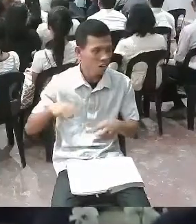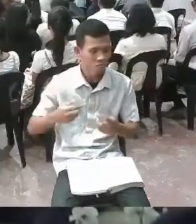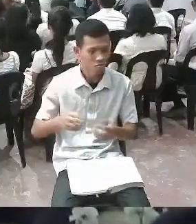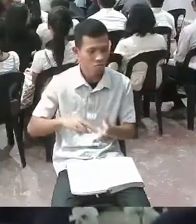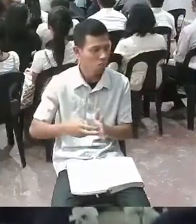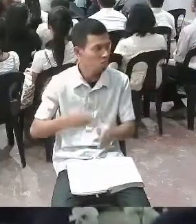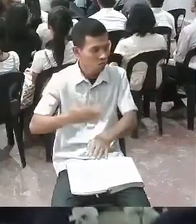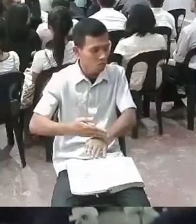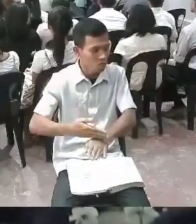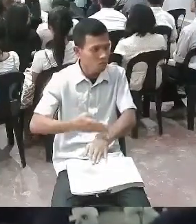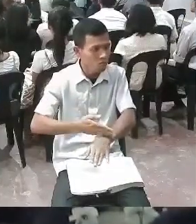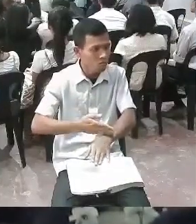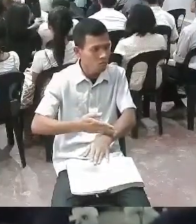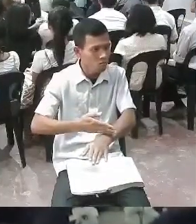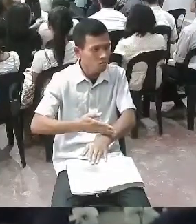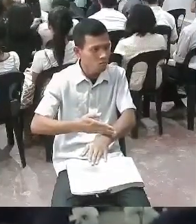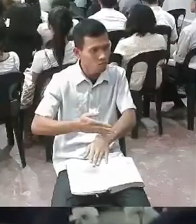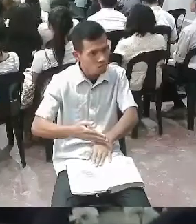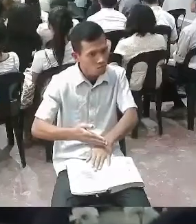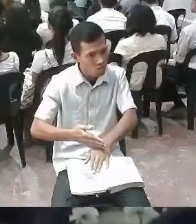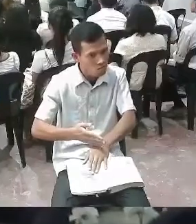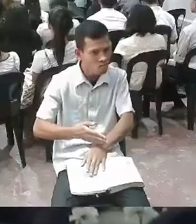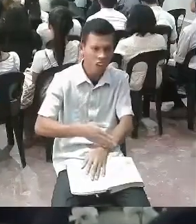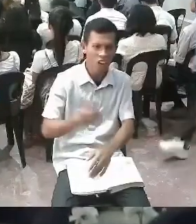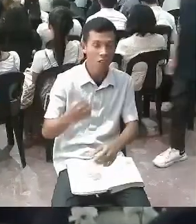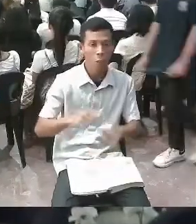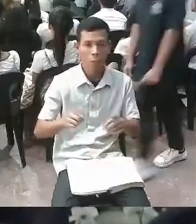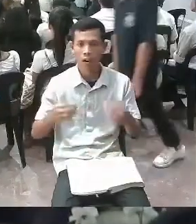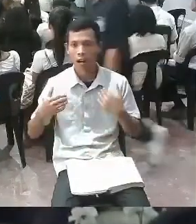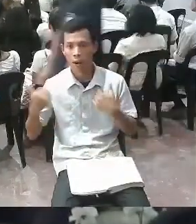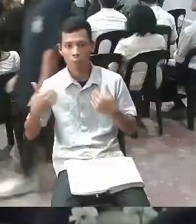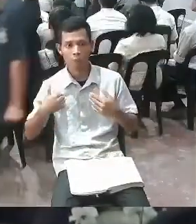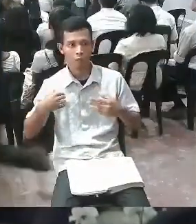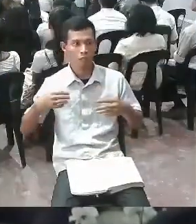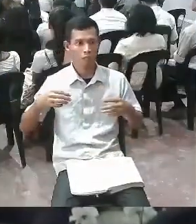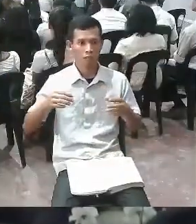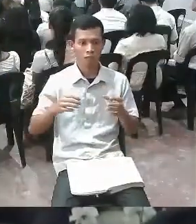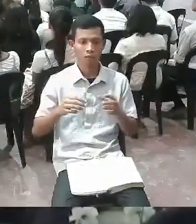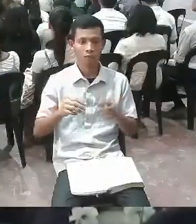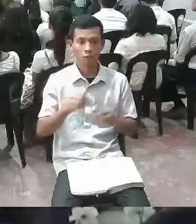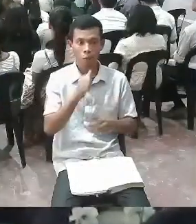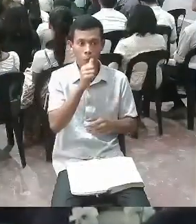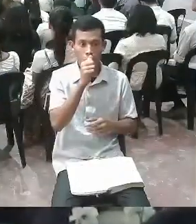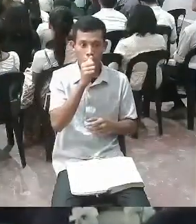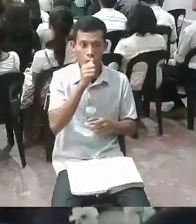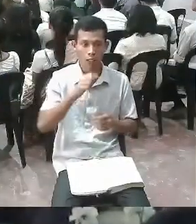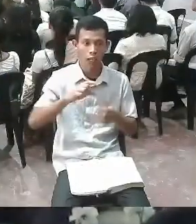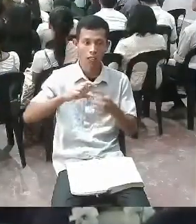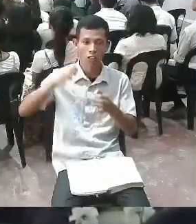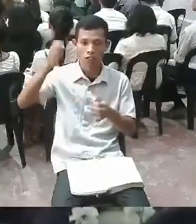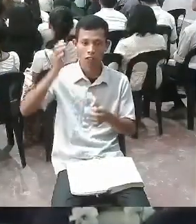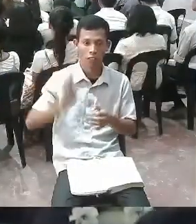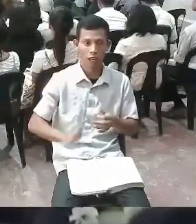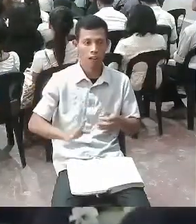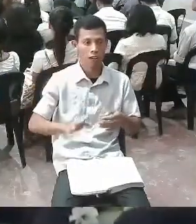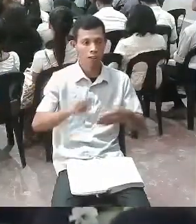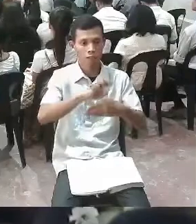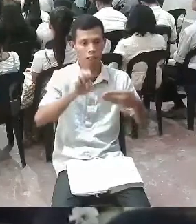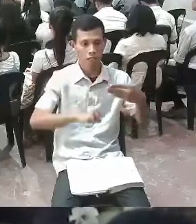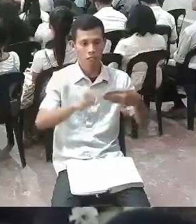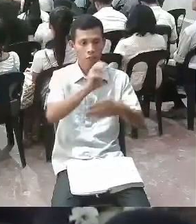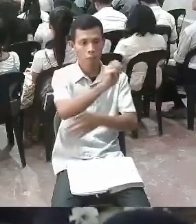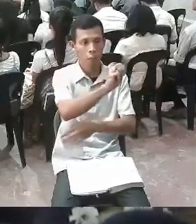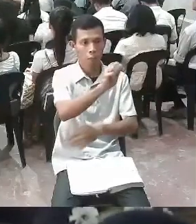there that Bible scholars talk about the silence of God. From the end of